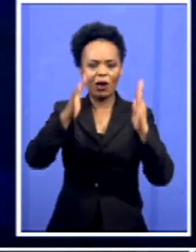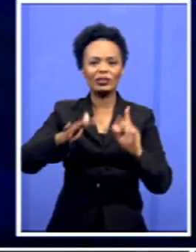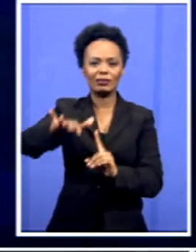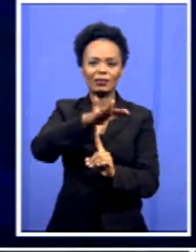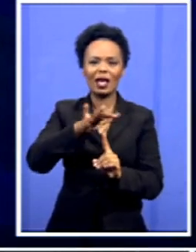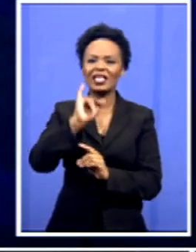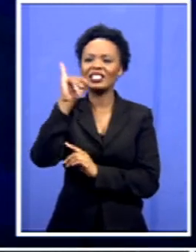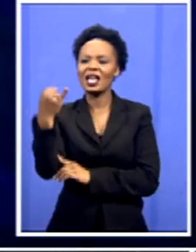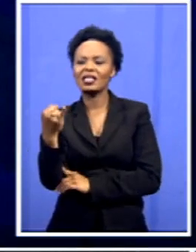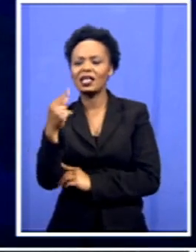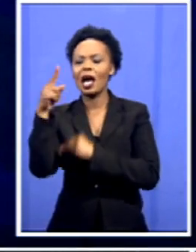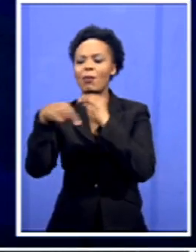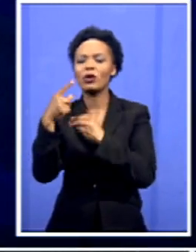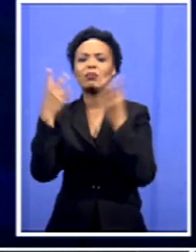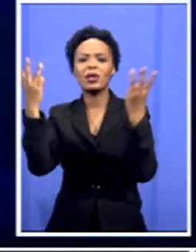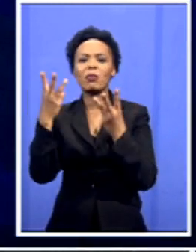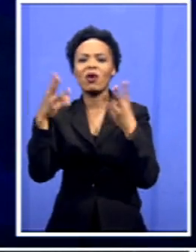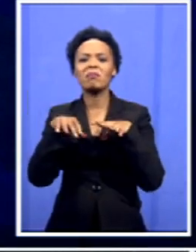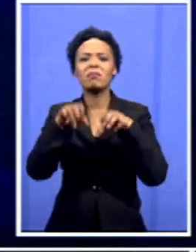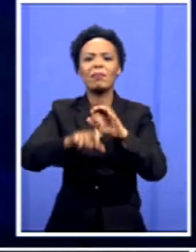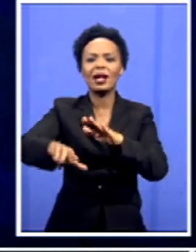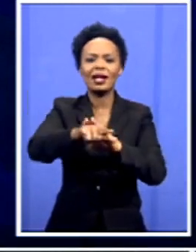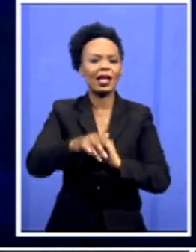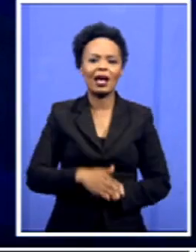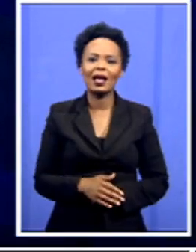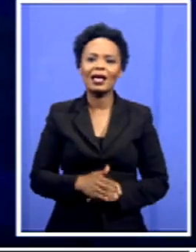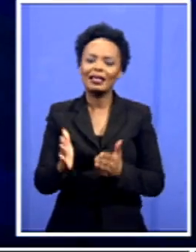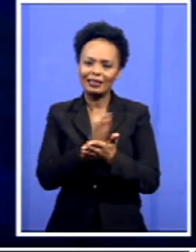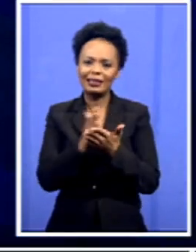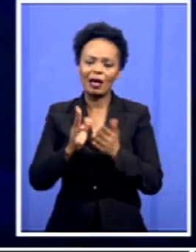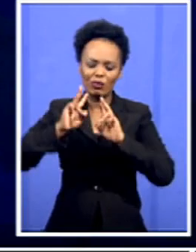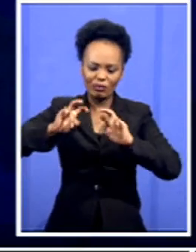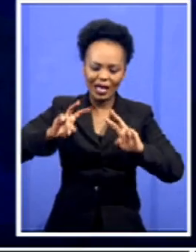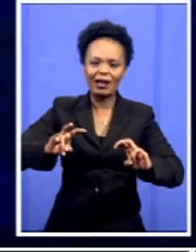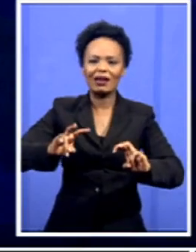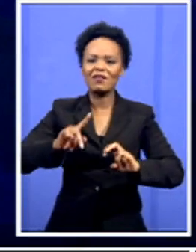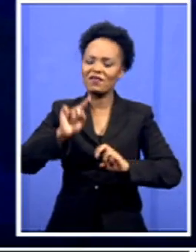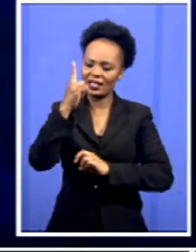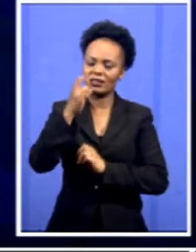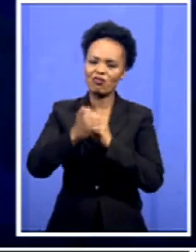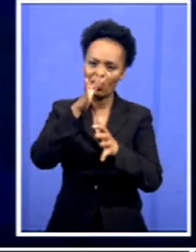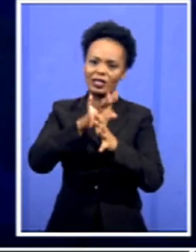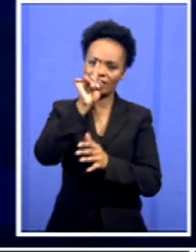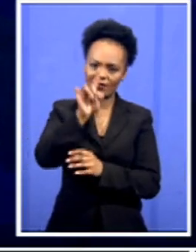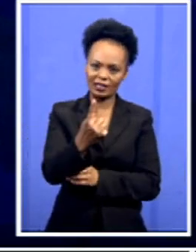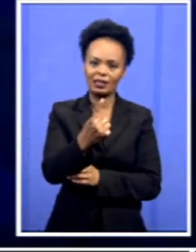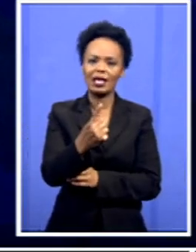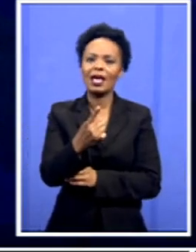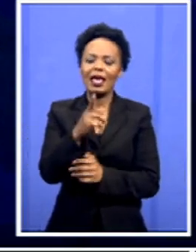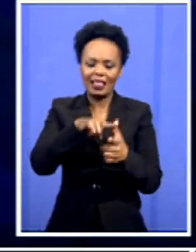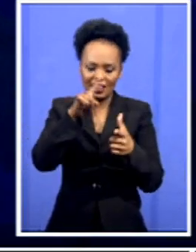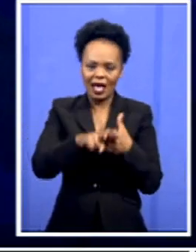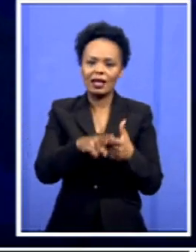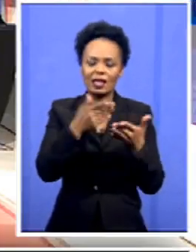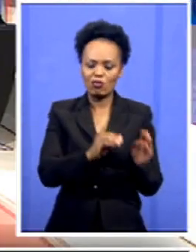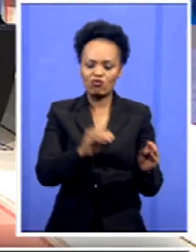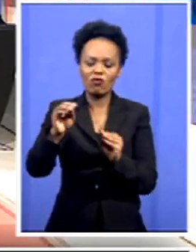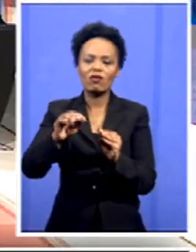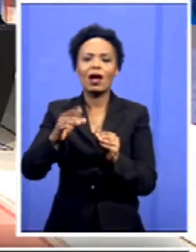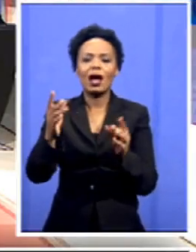about people invading and occupying land. There's certain studies and processes that must be put in place to settle people there. So